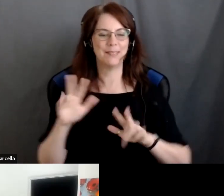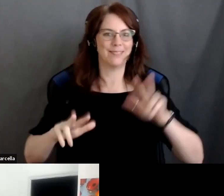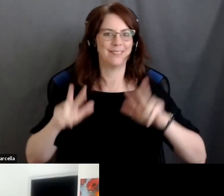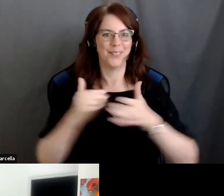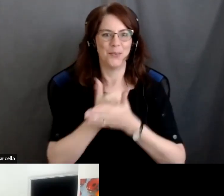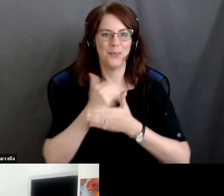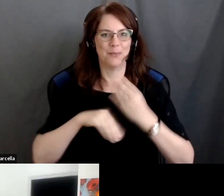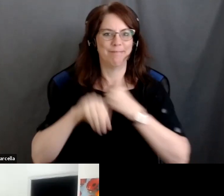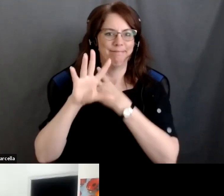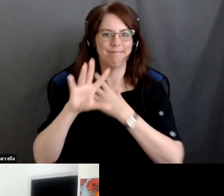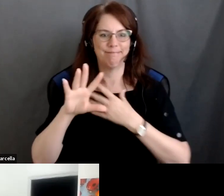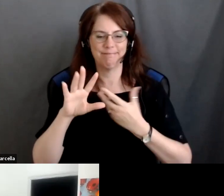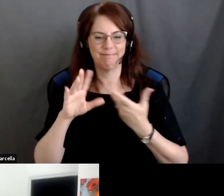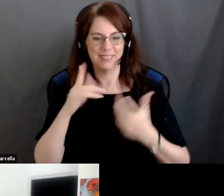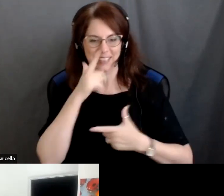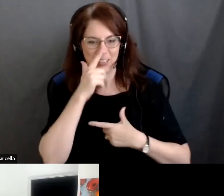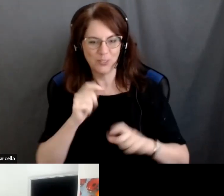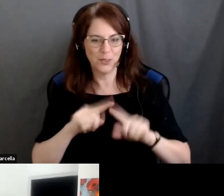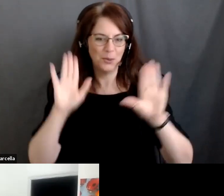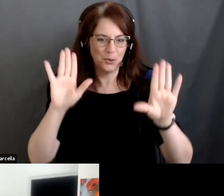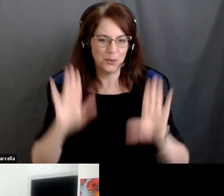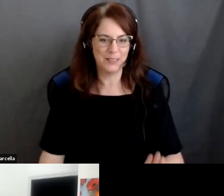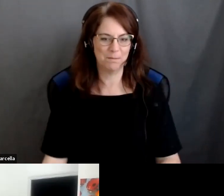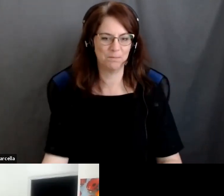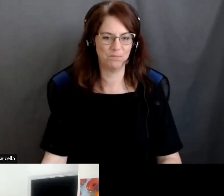is interesting, but it's great.